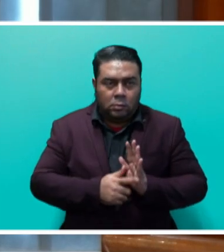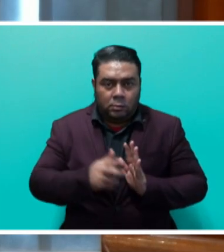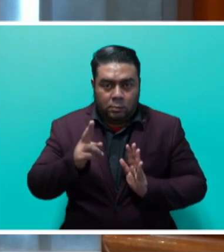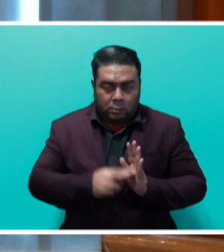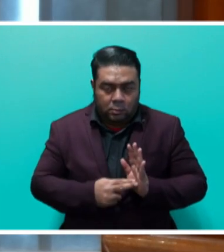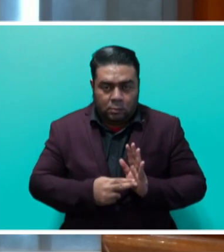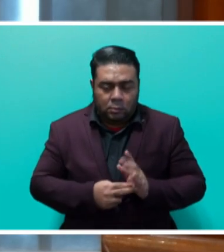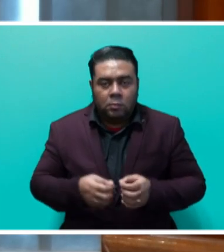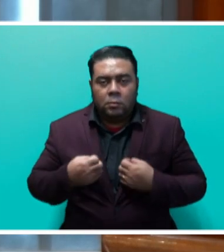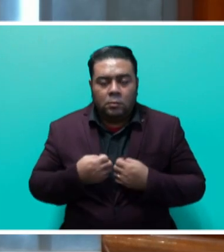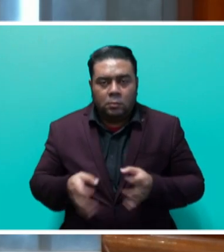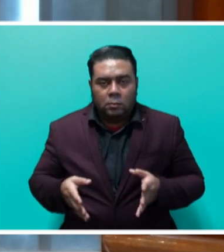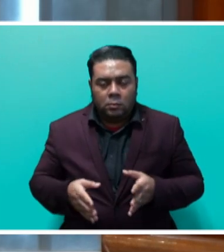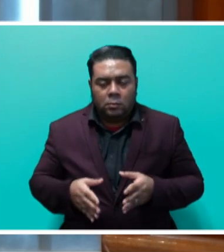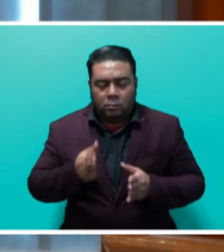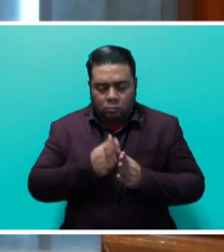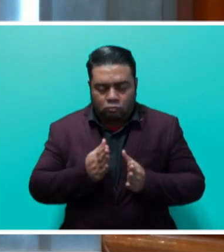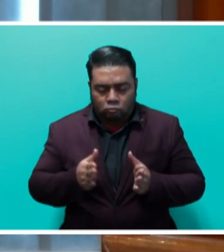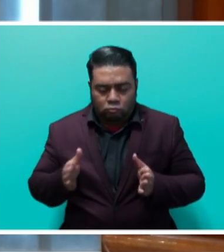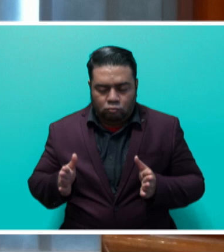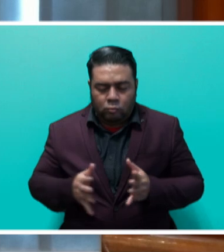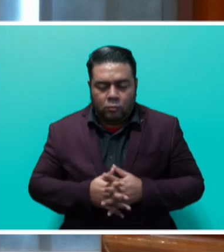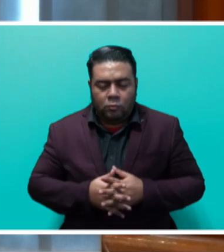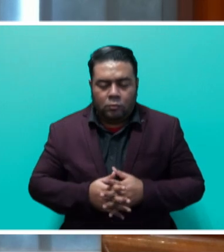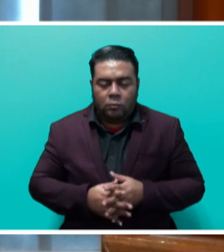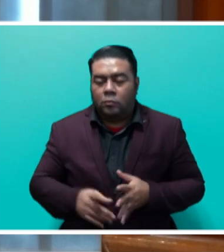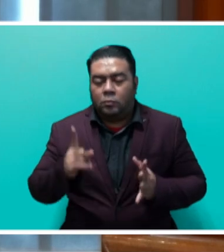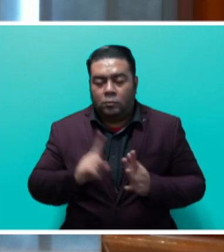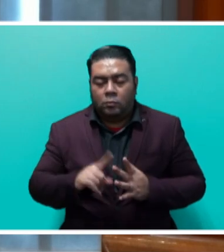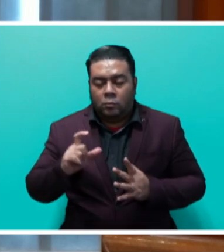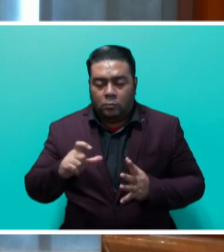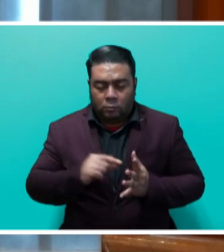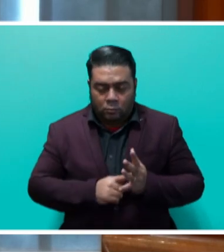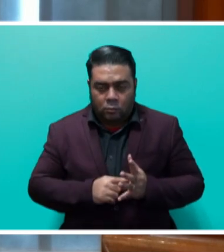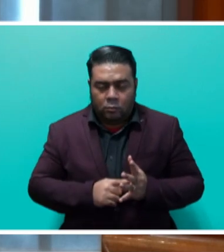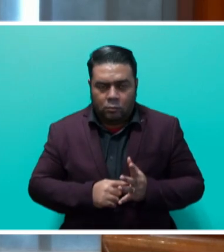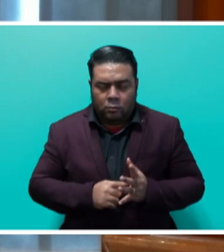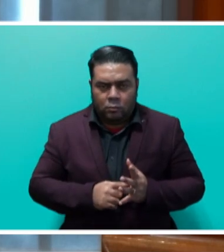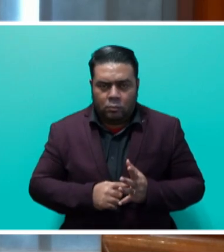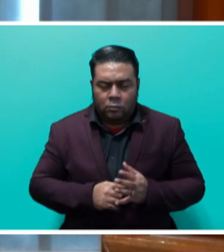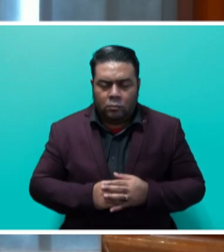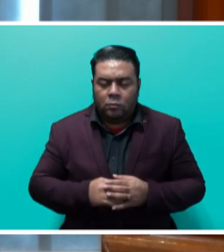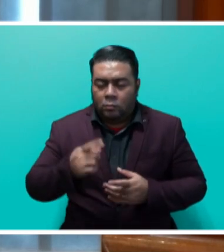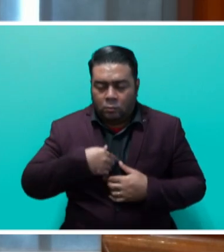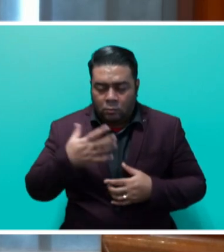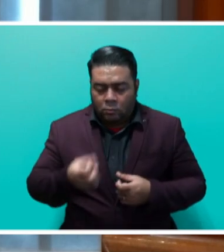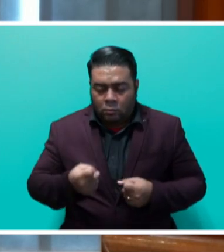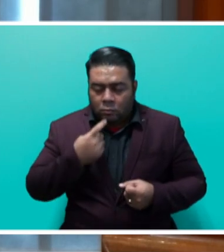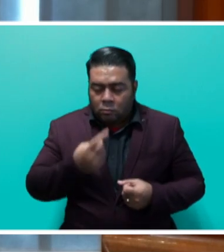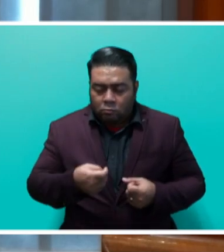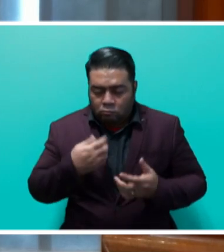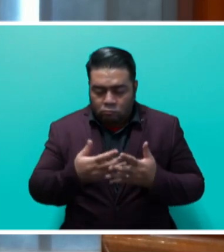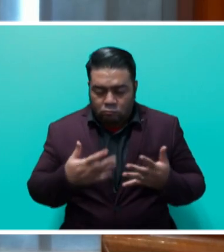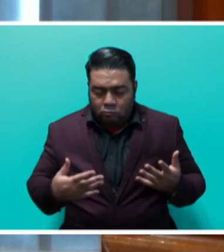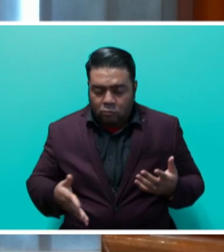actually start this industry. In terms of ICT, Honourable Speaker, sir, I have said quite a bit in the